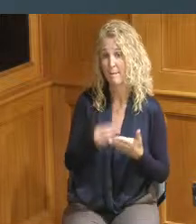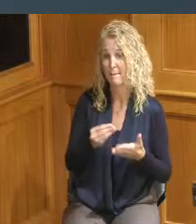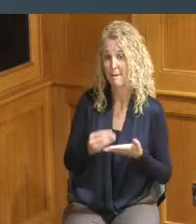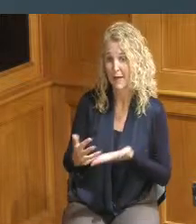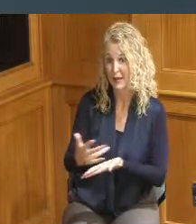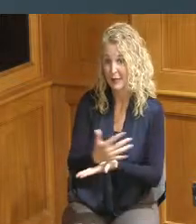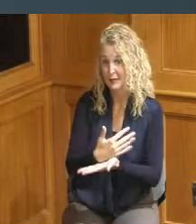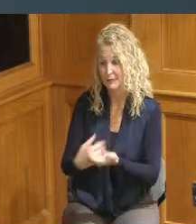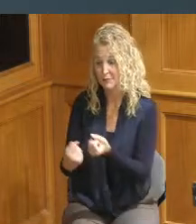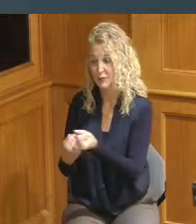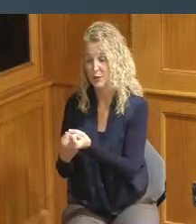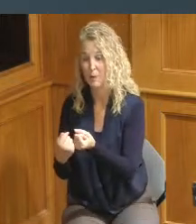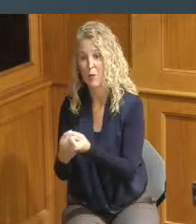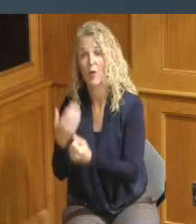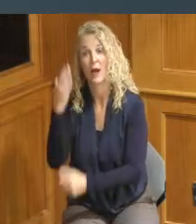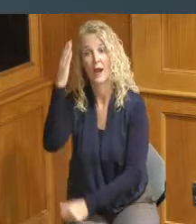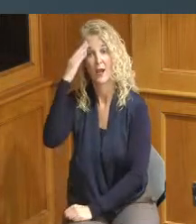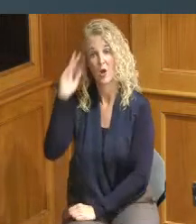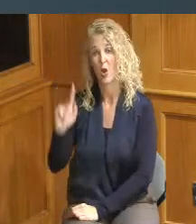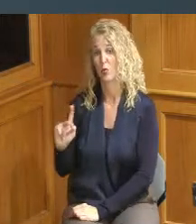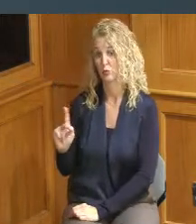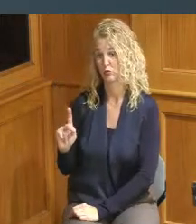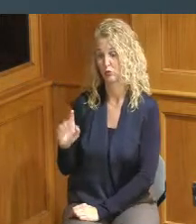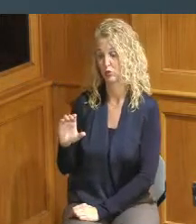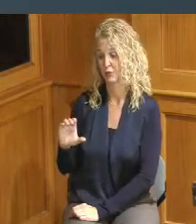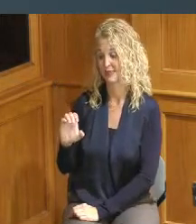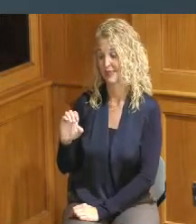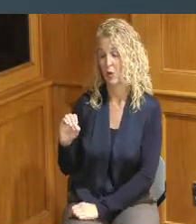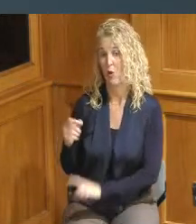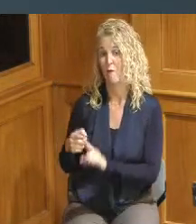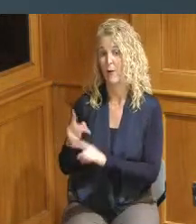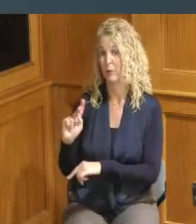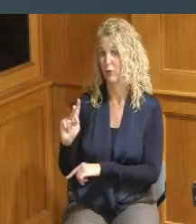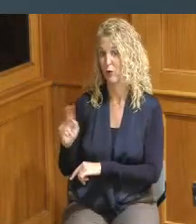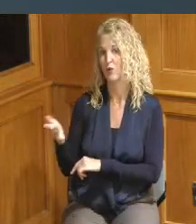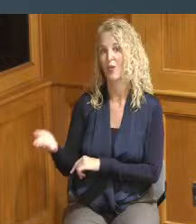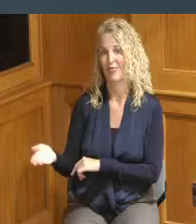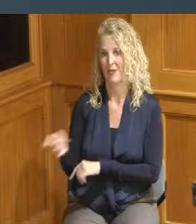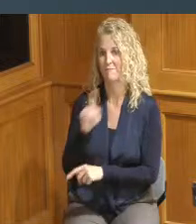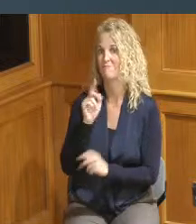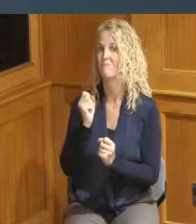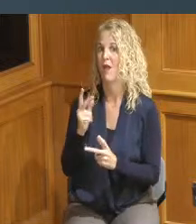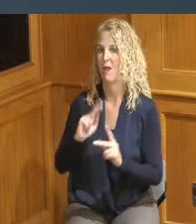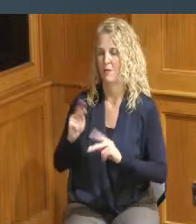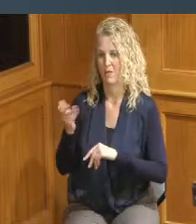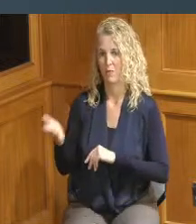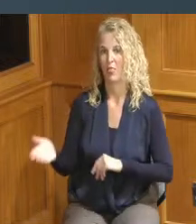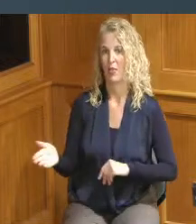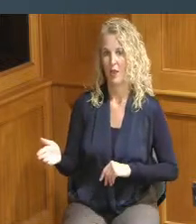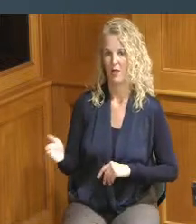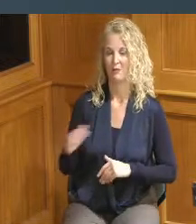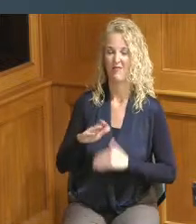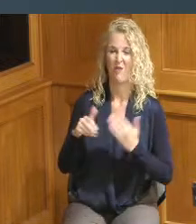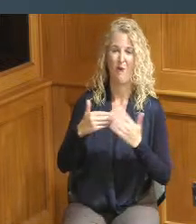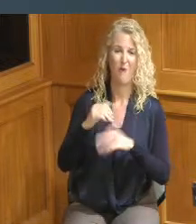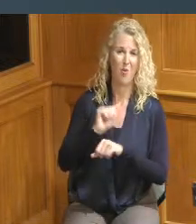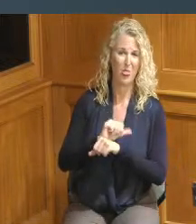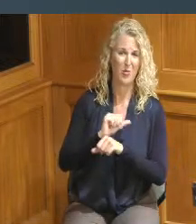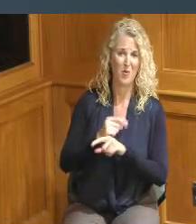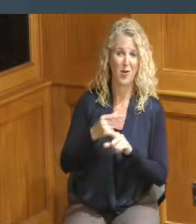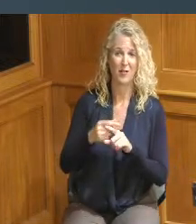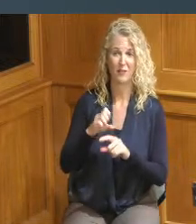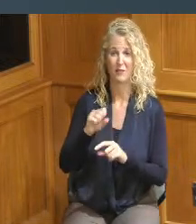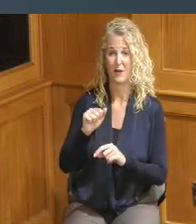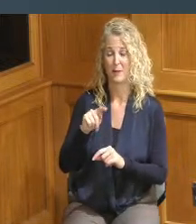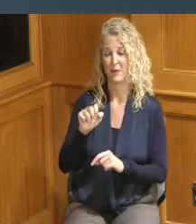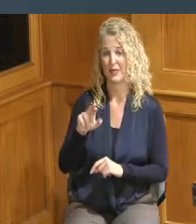it together. And I know Kroger's, the CEO Kroger's was there. A lot of folks were there. But all the work that Easter Seals